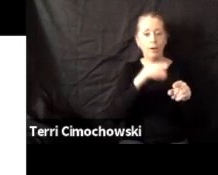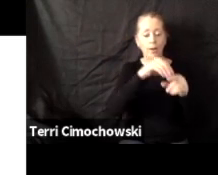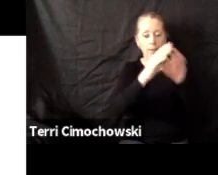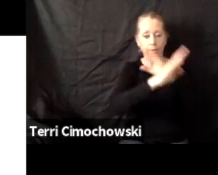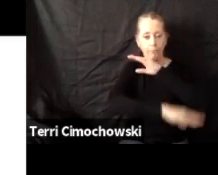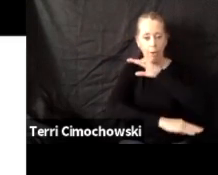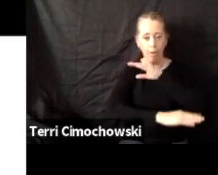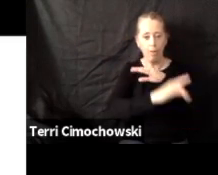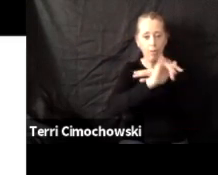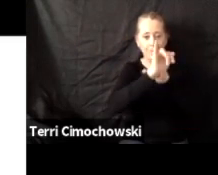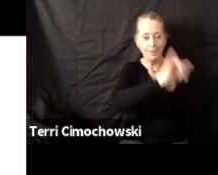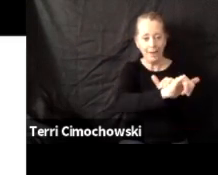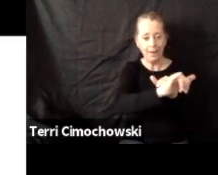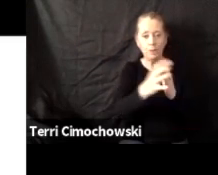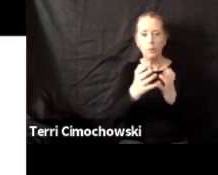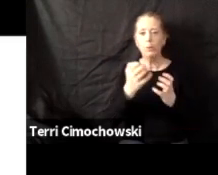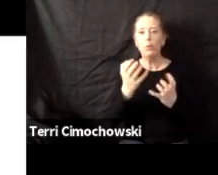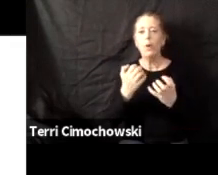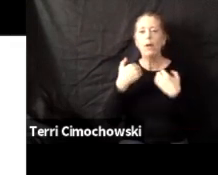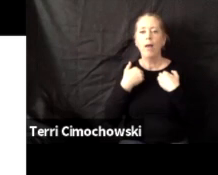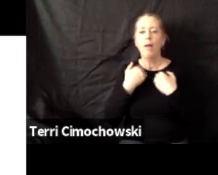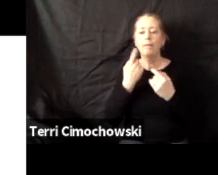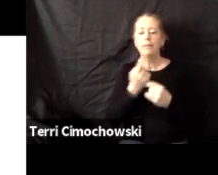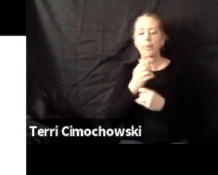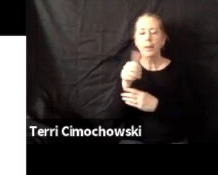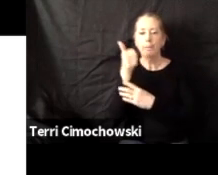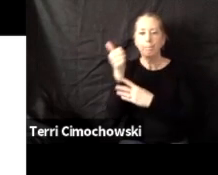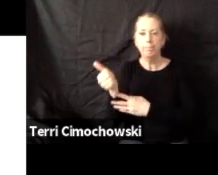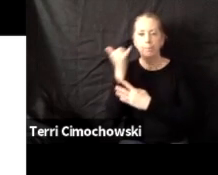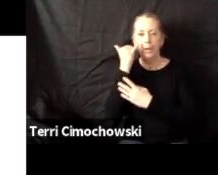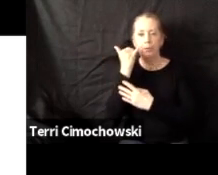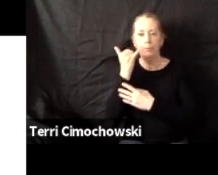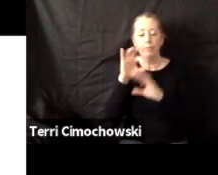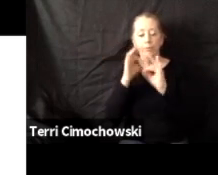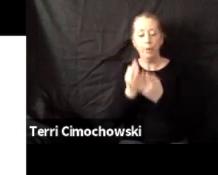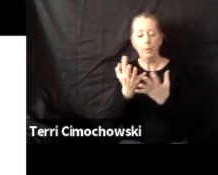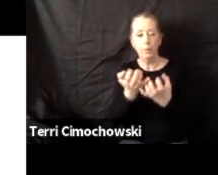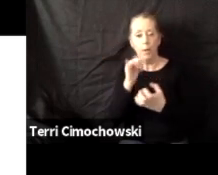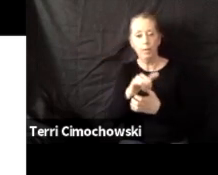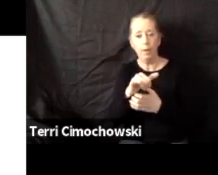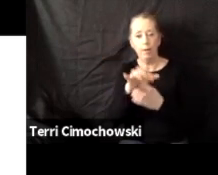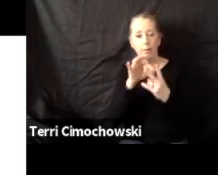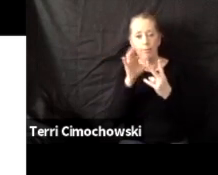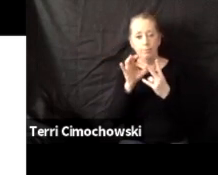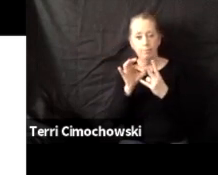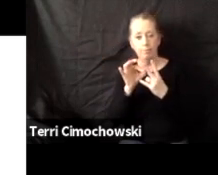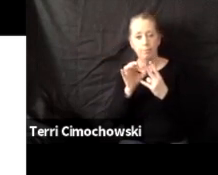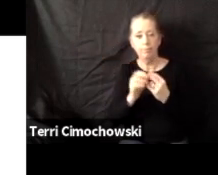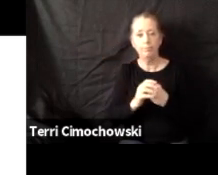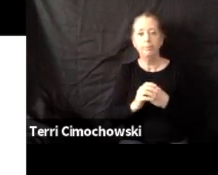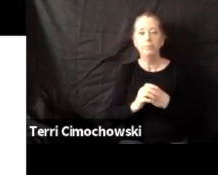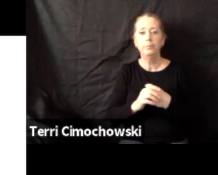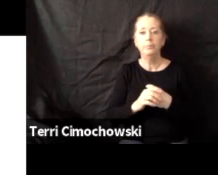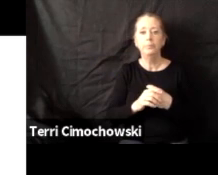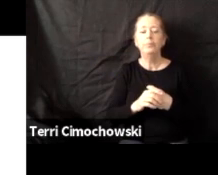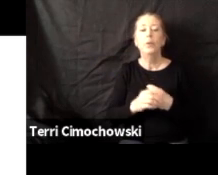fall. So we wanted to have something in place and available for families that wanted that option. Based on